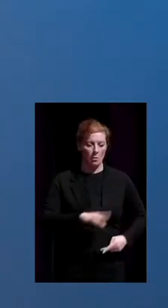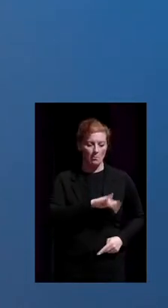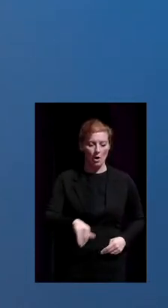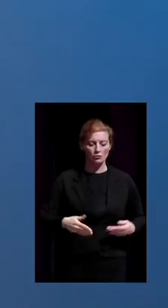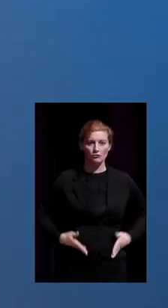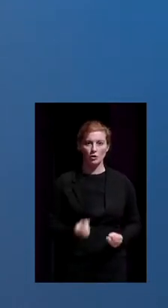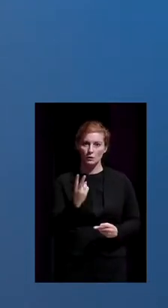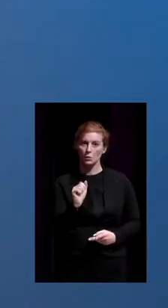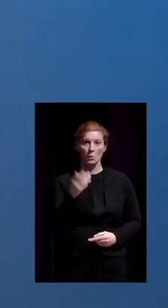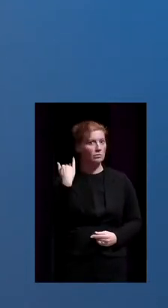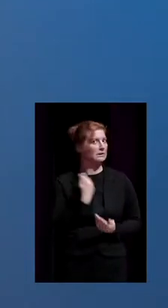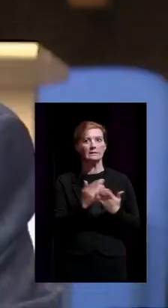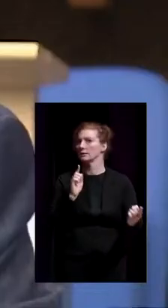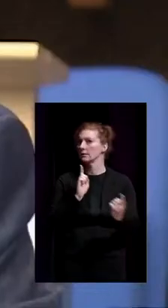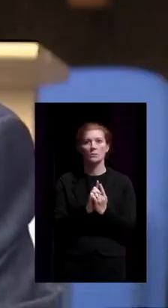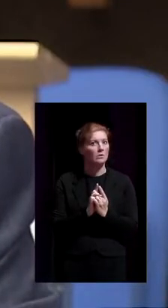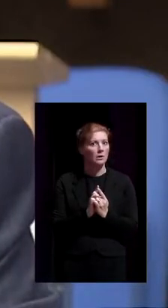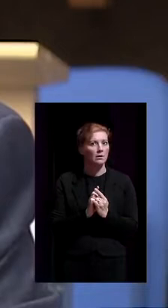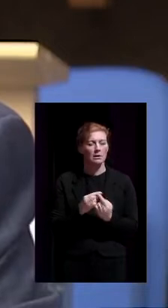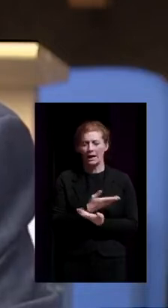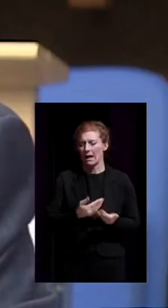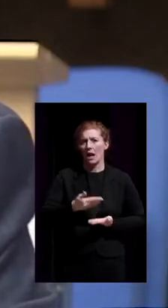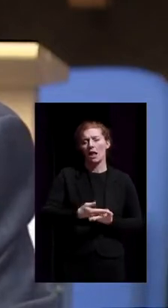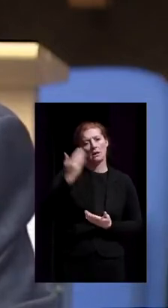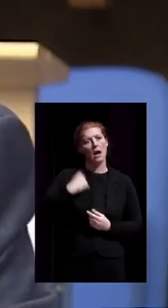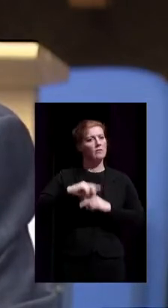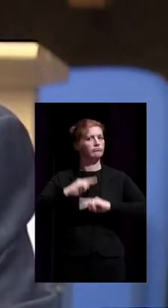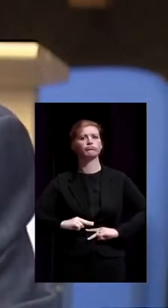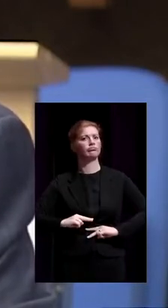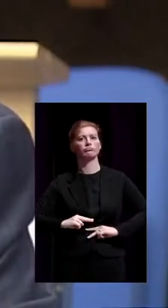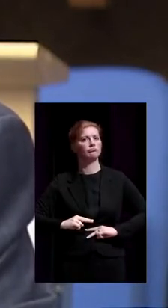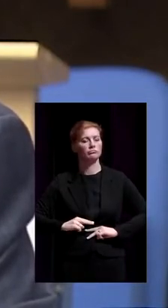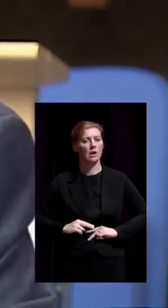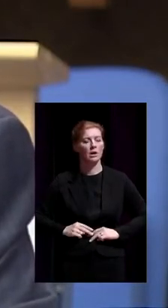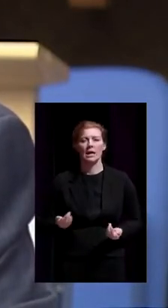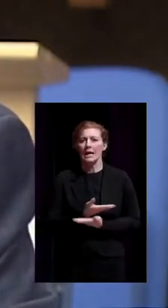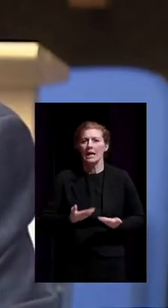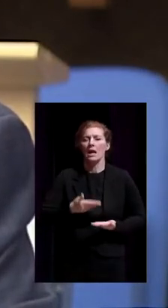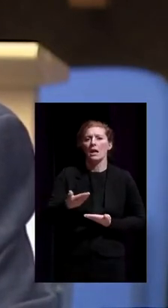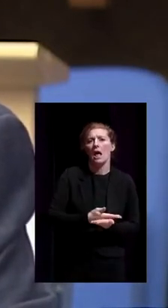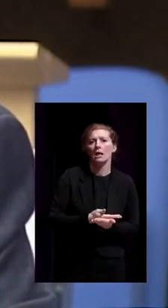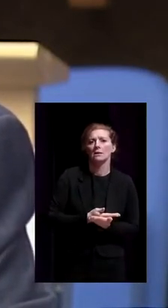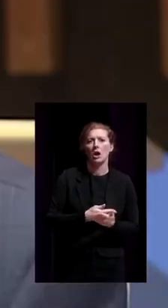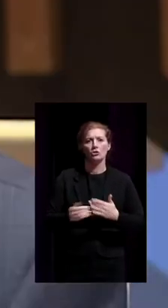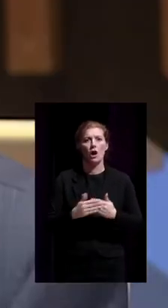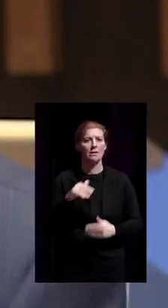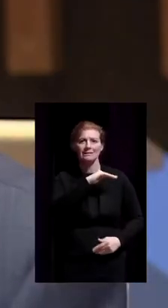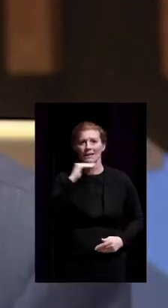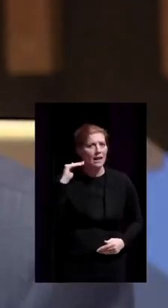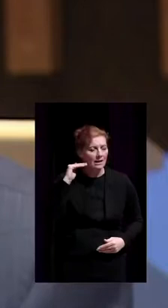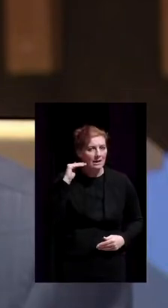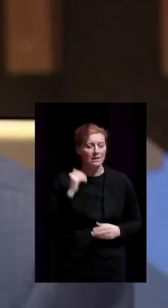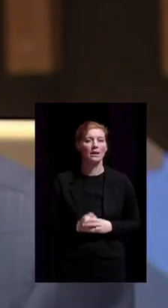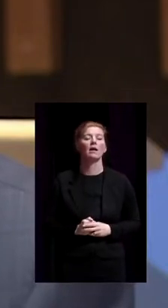ago did not face. No country can afford to be complacent. No country is doing enough. The health